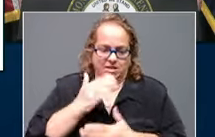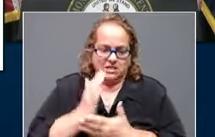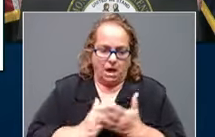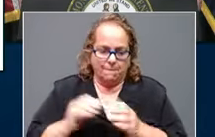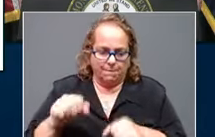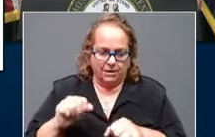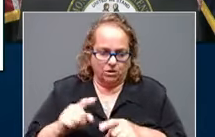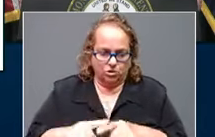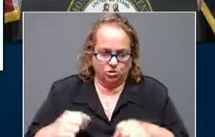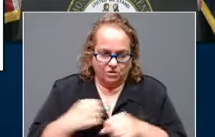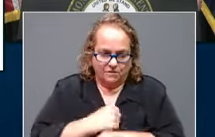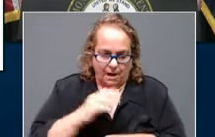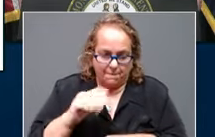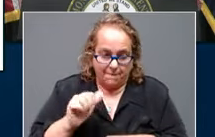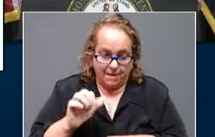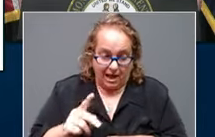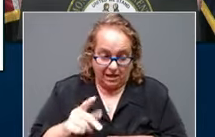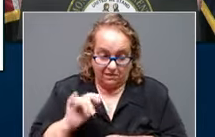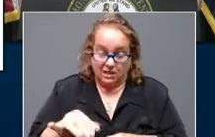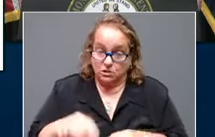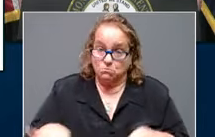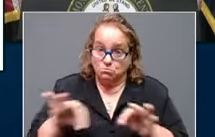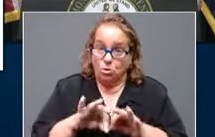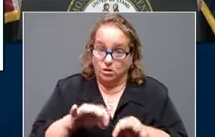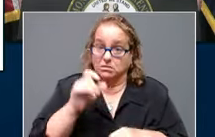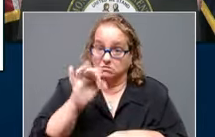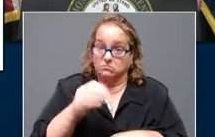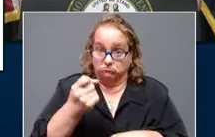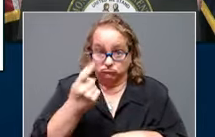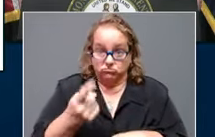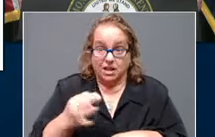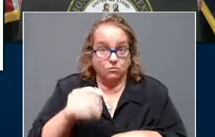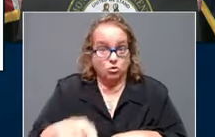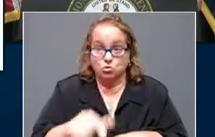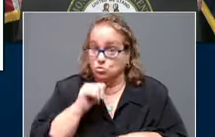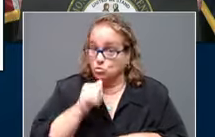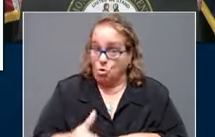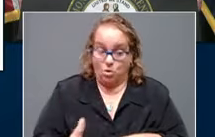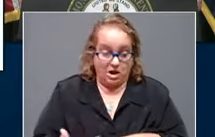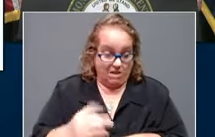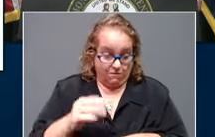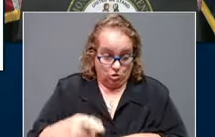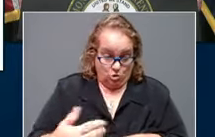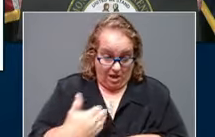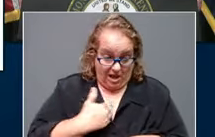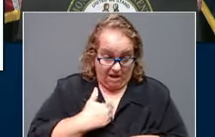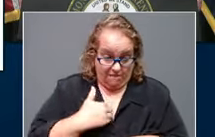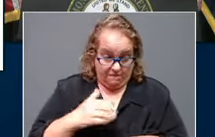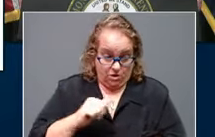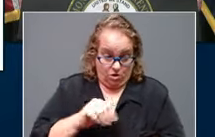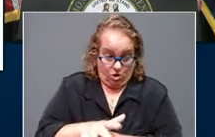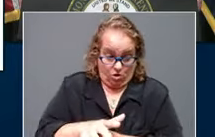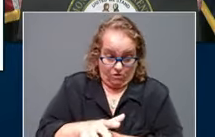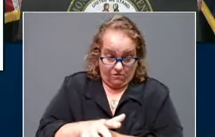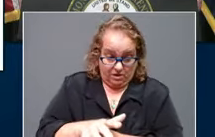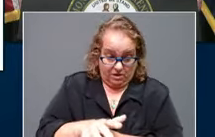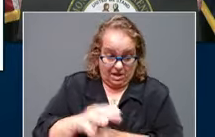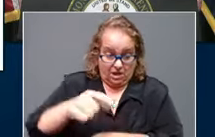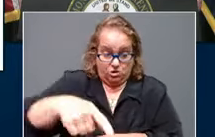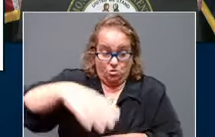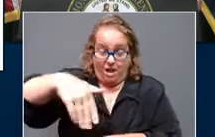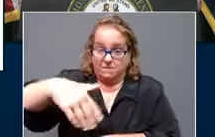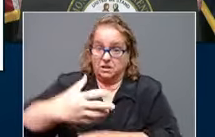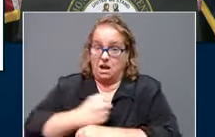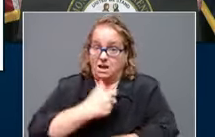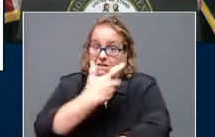vaccine as well. That is a study. It's by the CDC. It's from Kentucky. It is factual. No matter who else is trying to tell